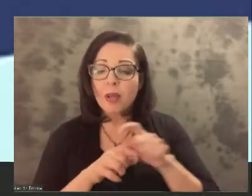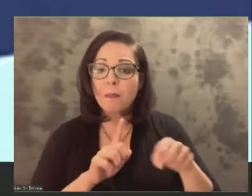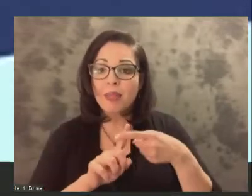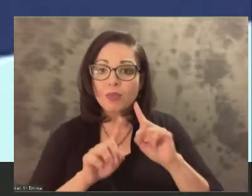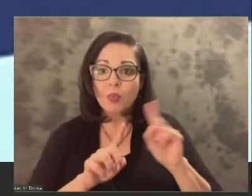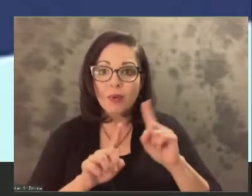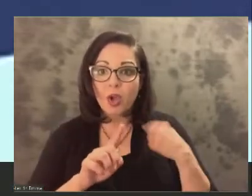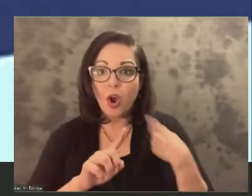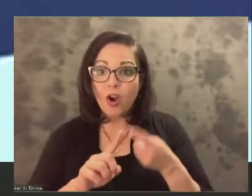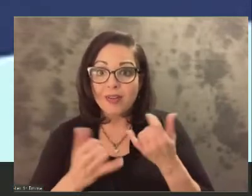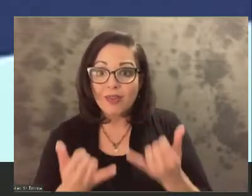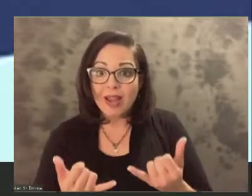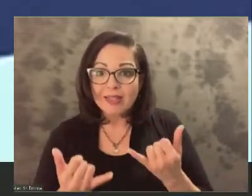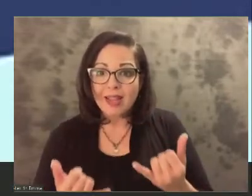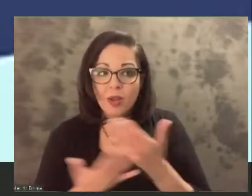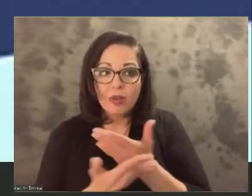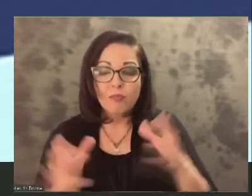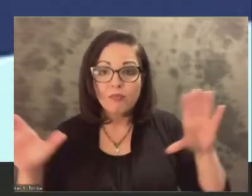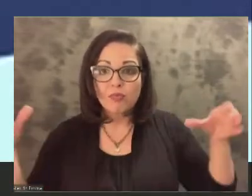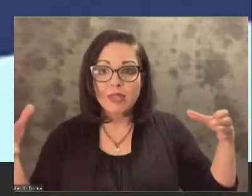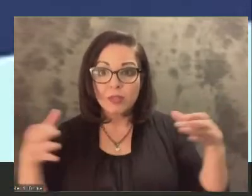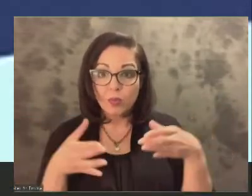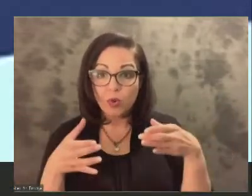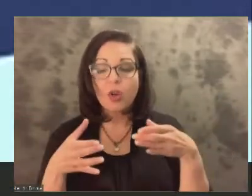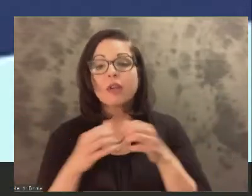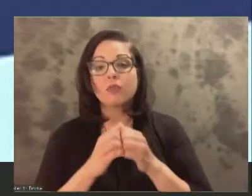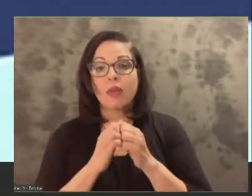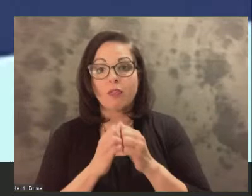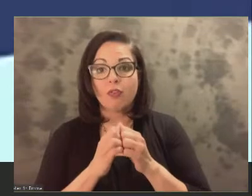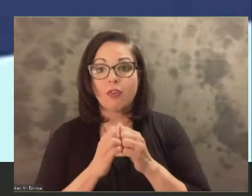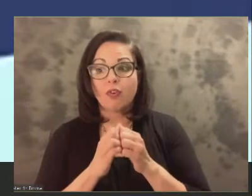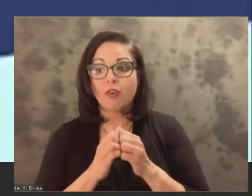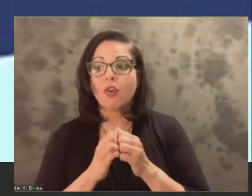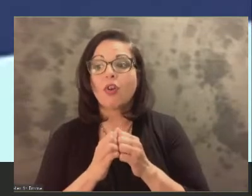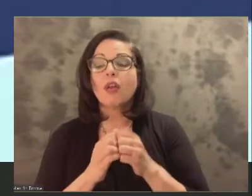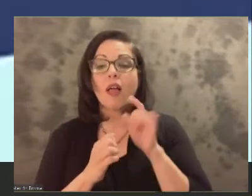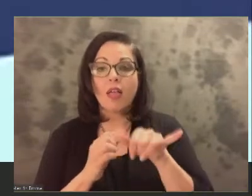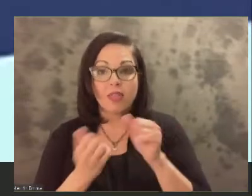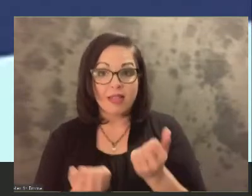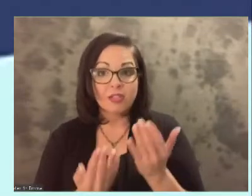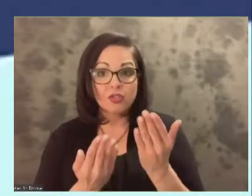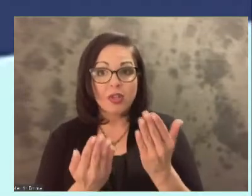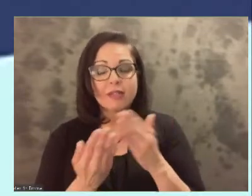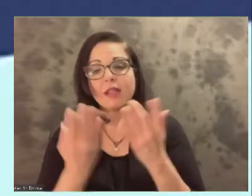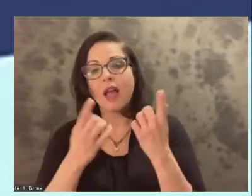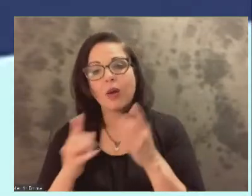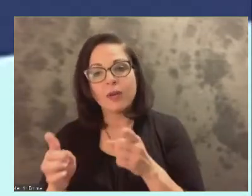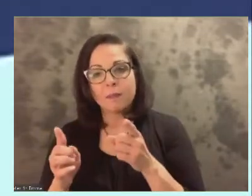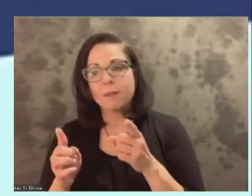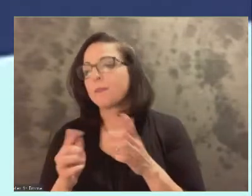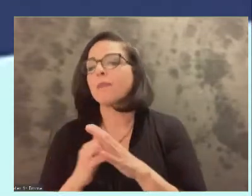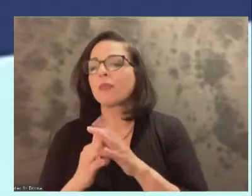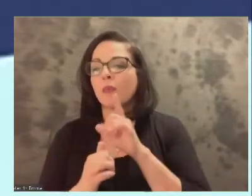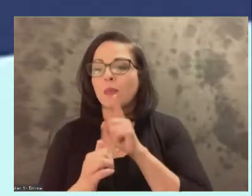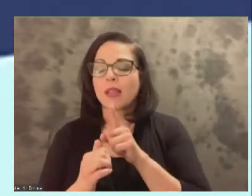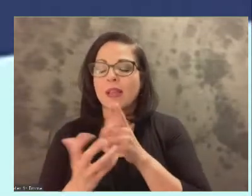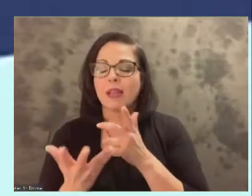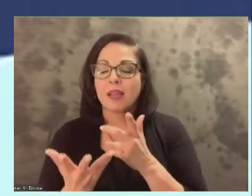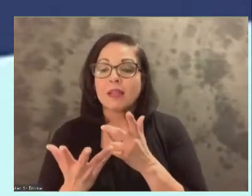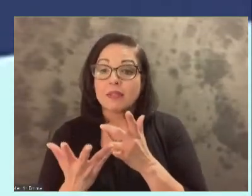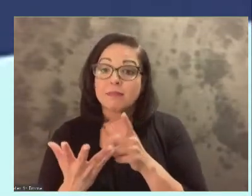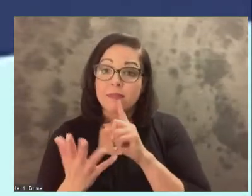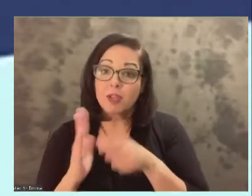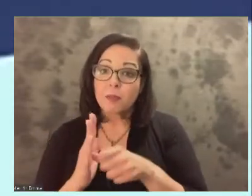are now, bringing the work together, umbrellaed under that suggested outcome. Really